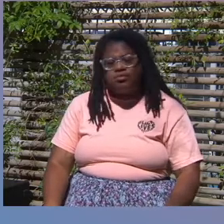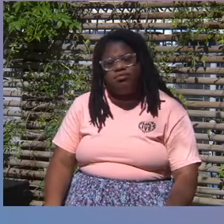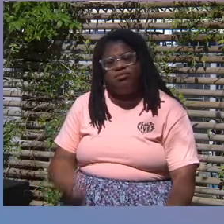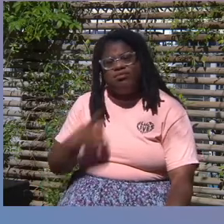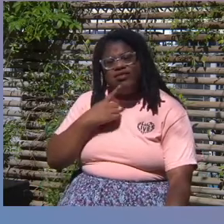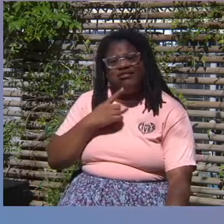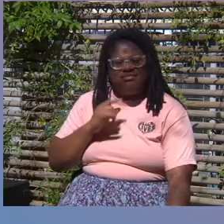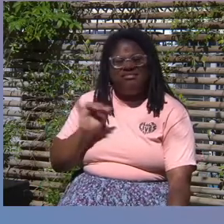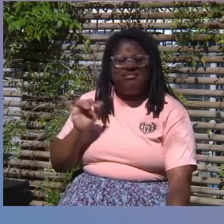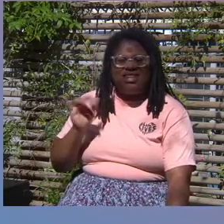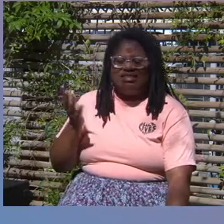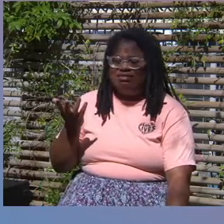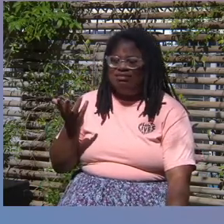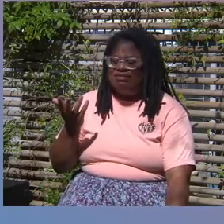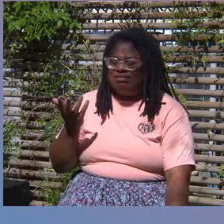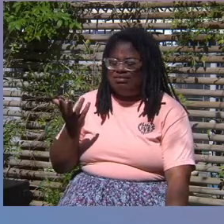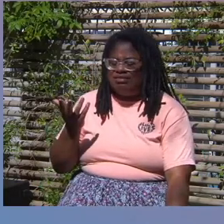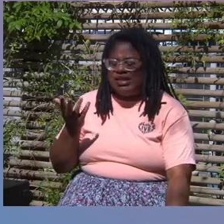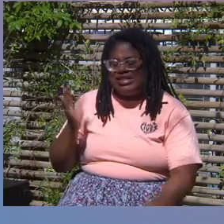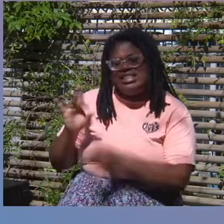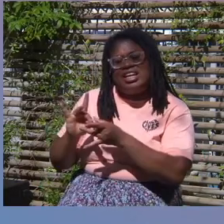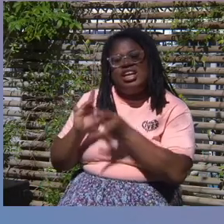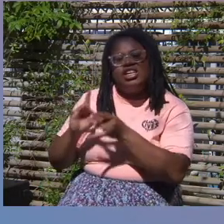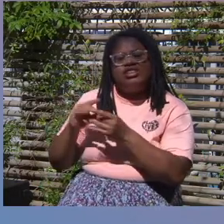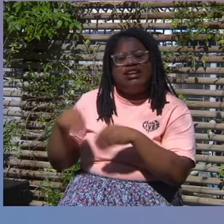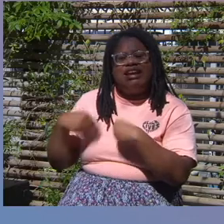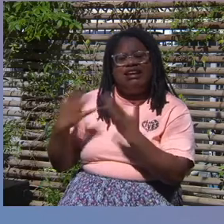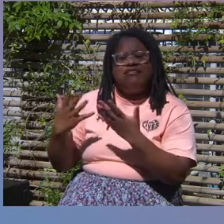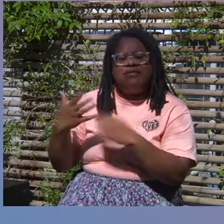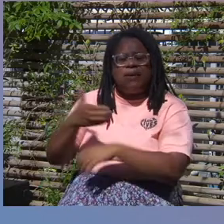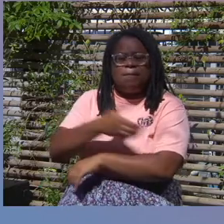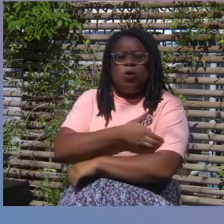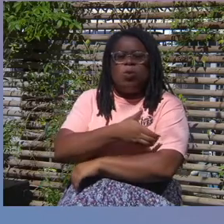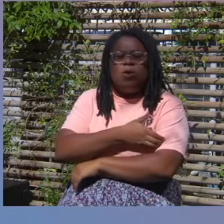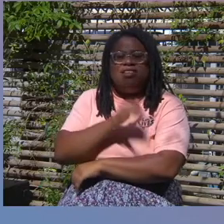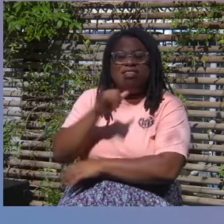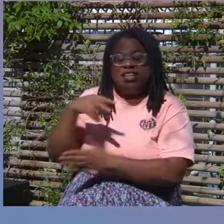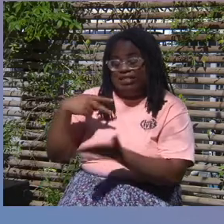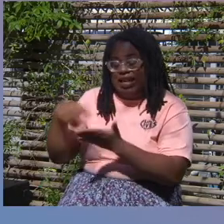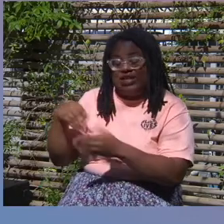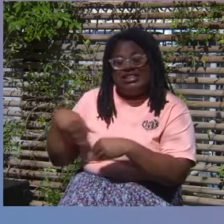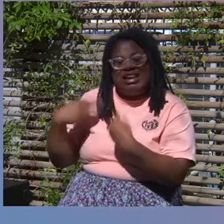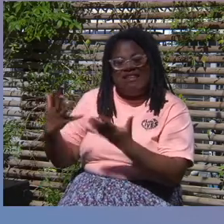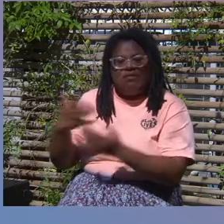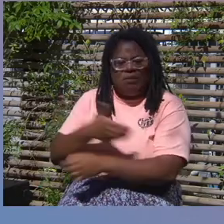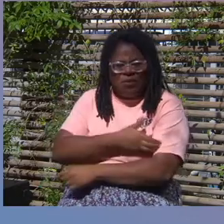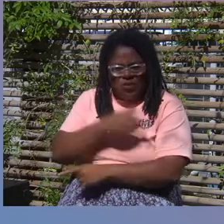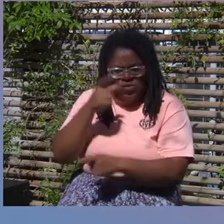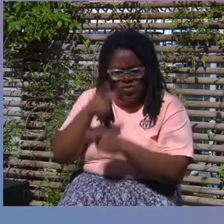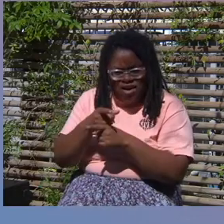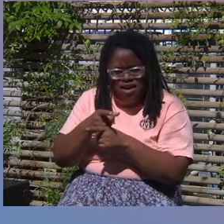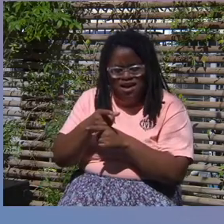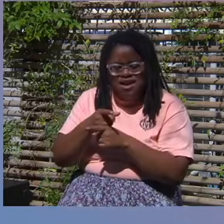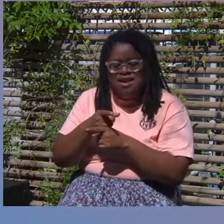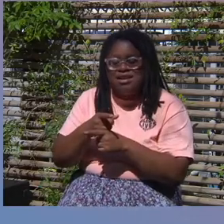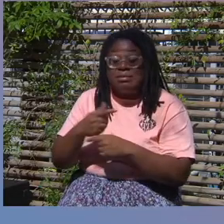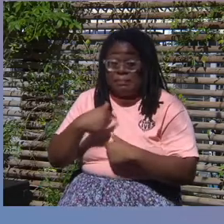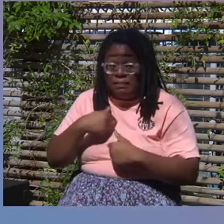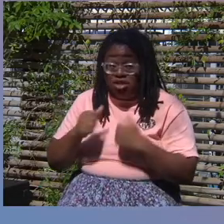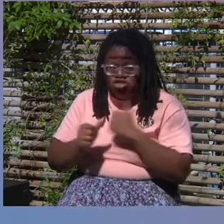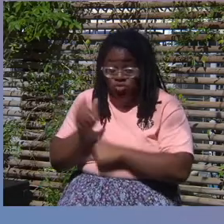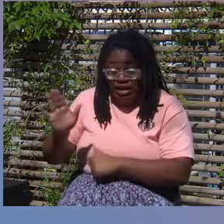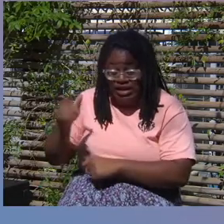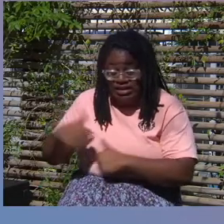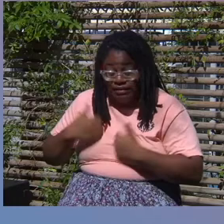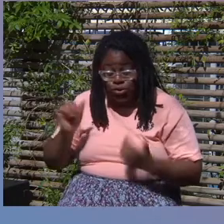it's almost like it wasn't, it was the connection that gave him that power. The dance that gave him that power, right? Yes, and me even threatening his life.